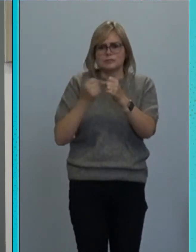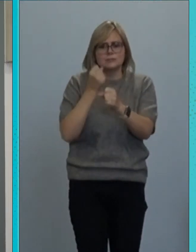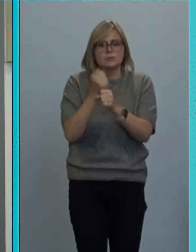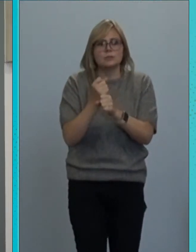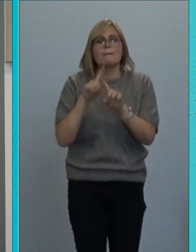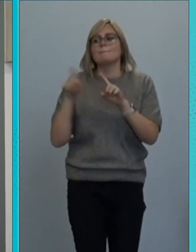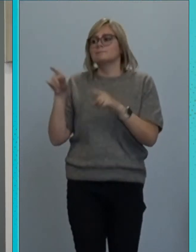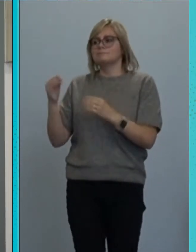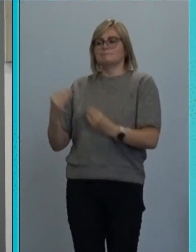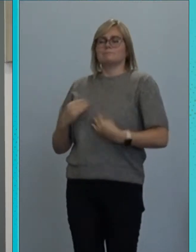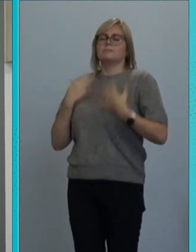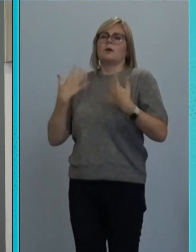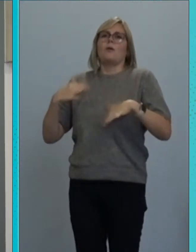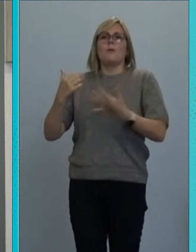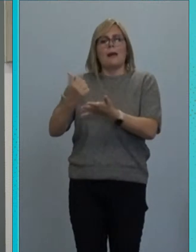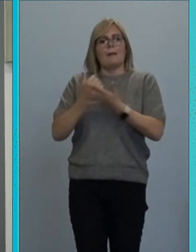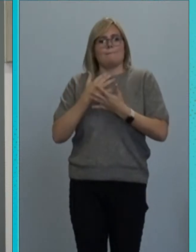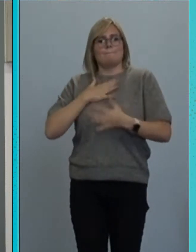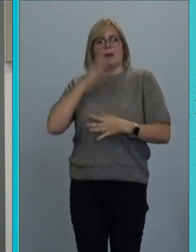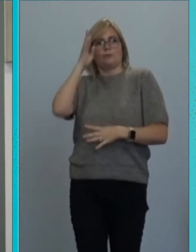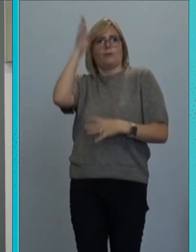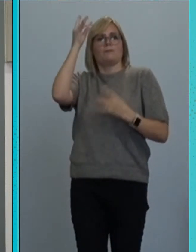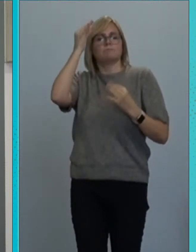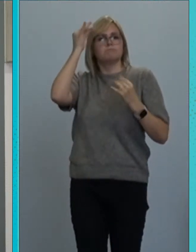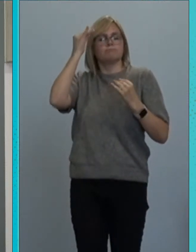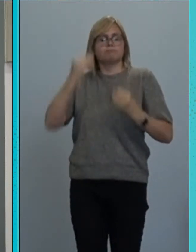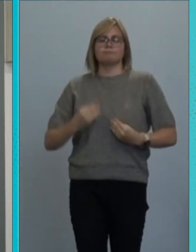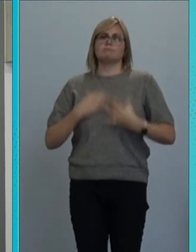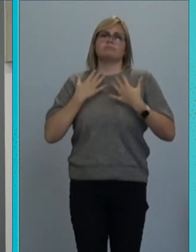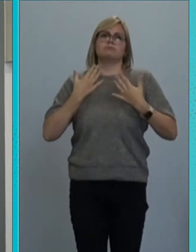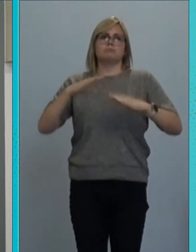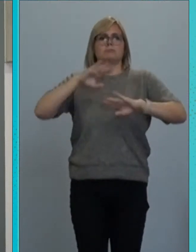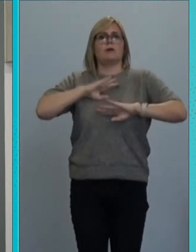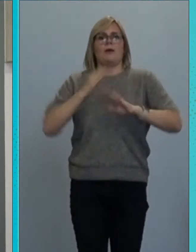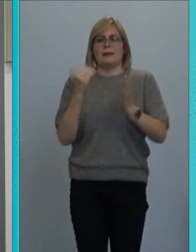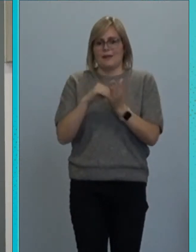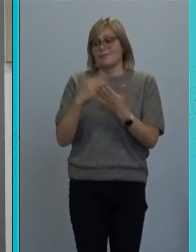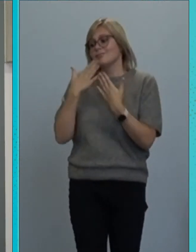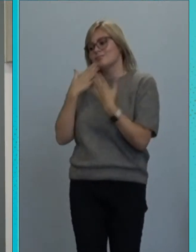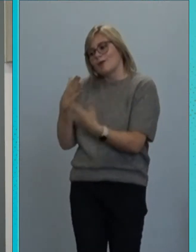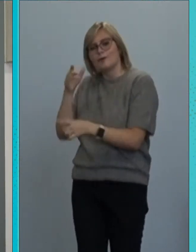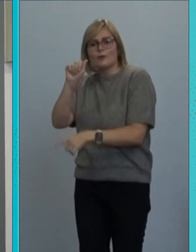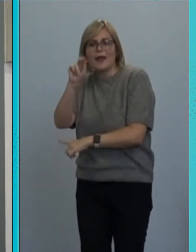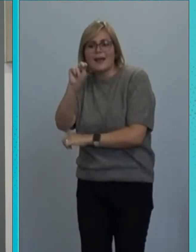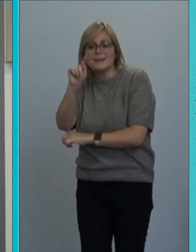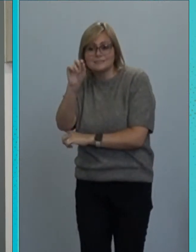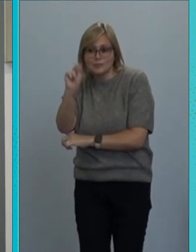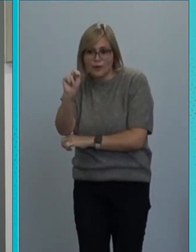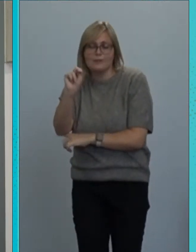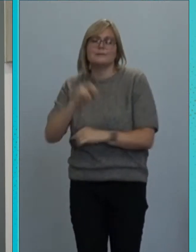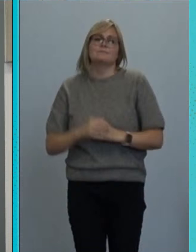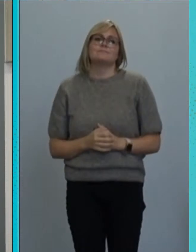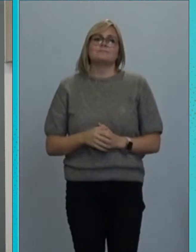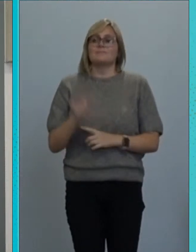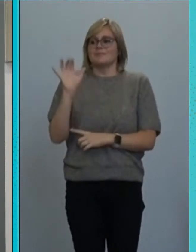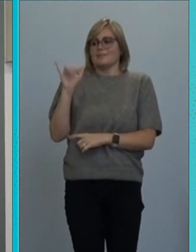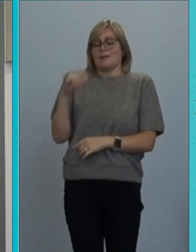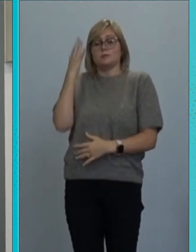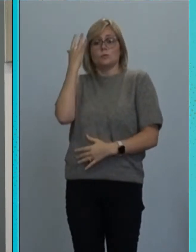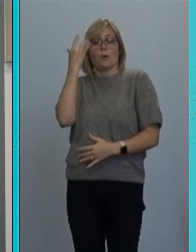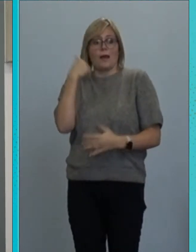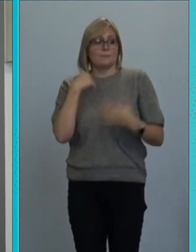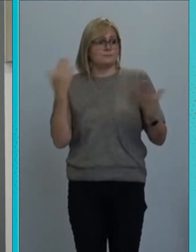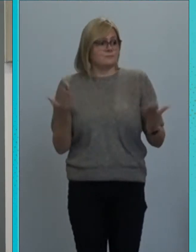my creative energy. Thank you, Anton. This is why we